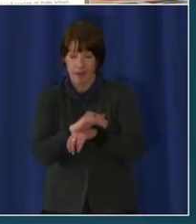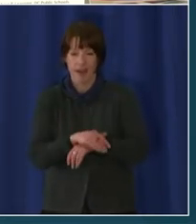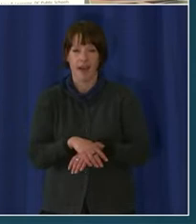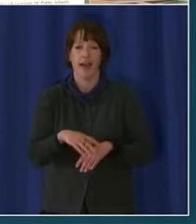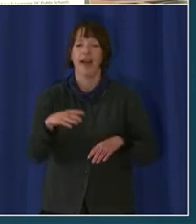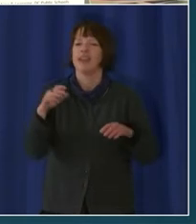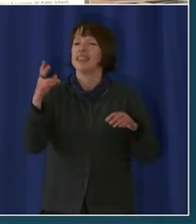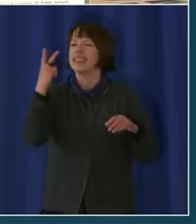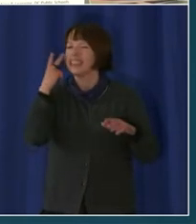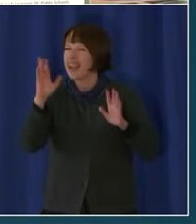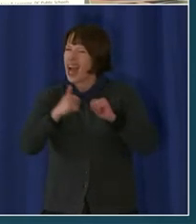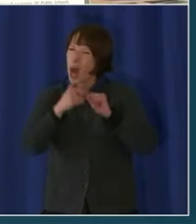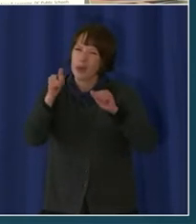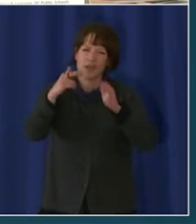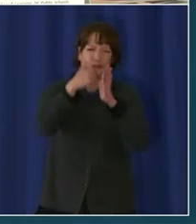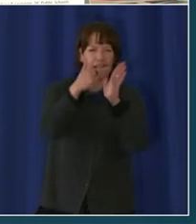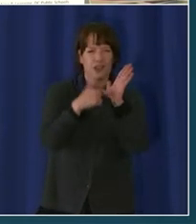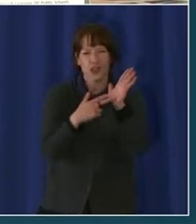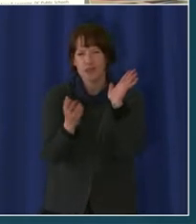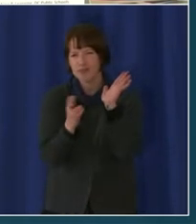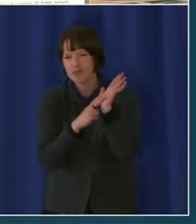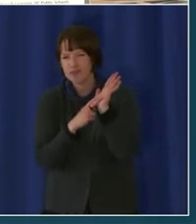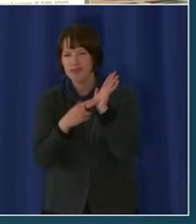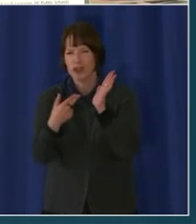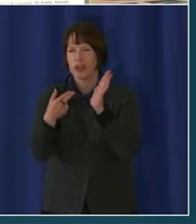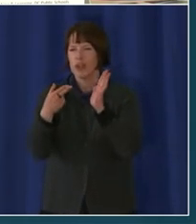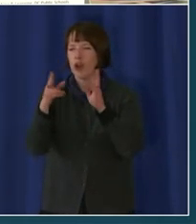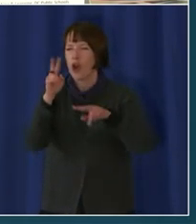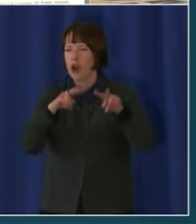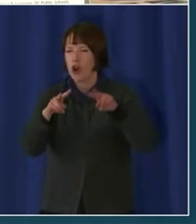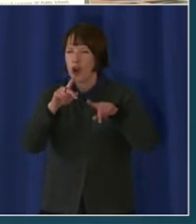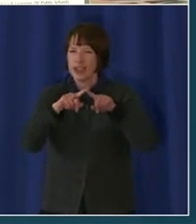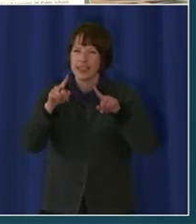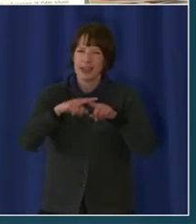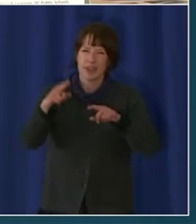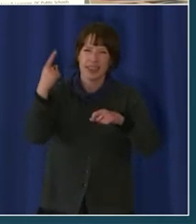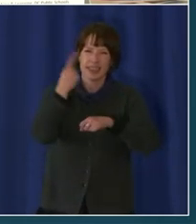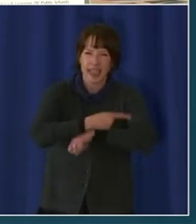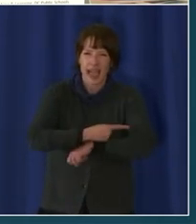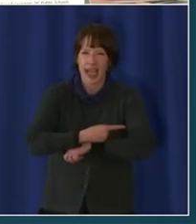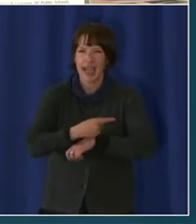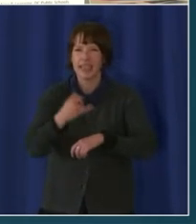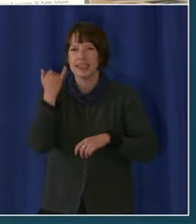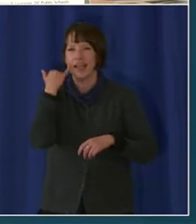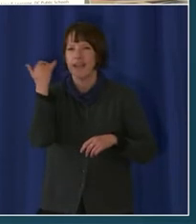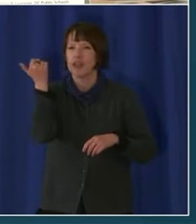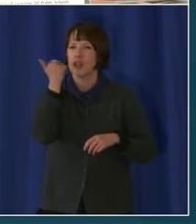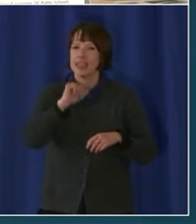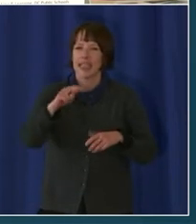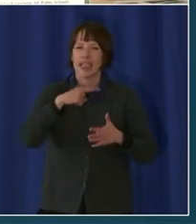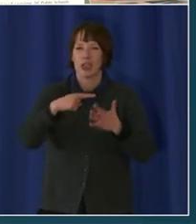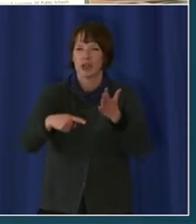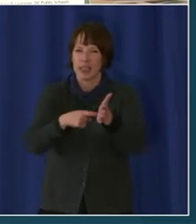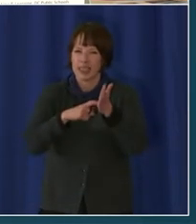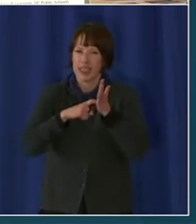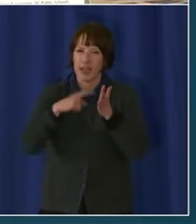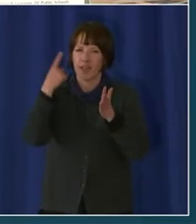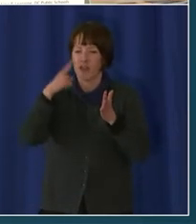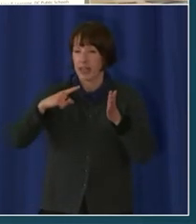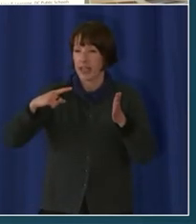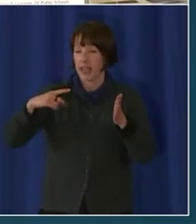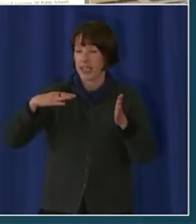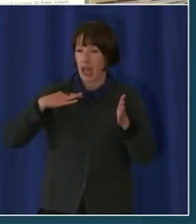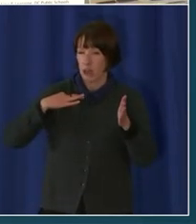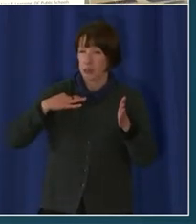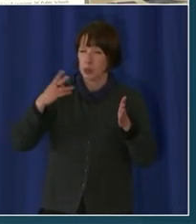out how you can register, review the dates, and if there are any criteria for being eligible,